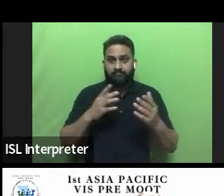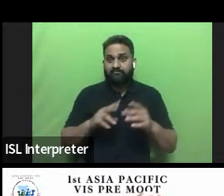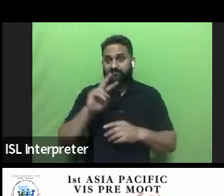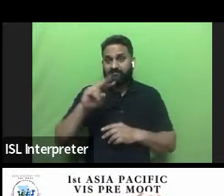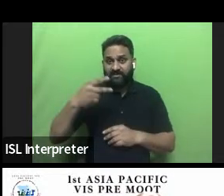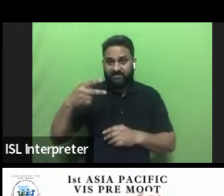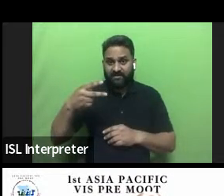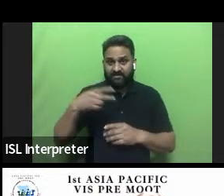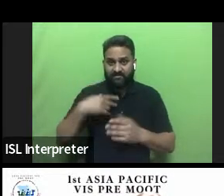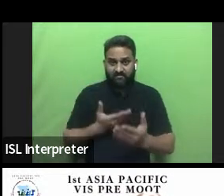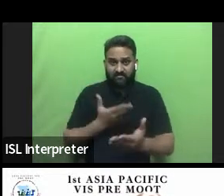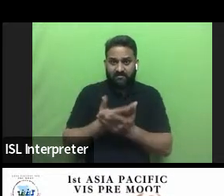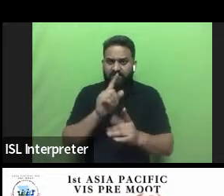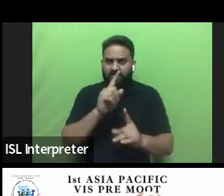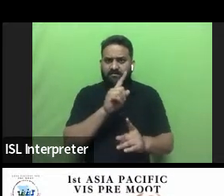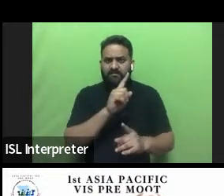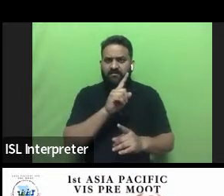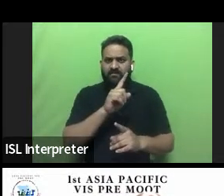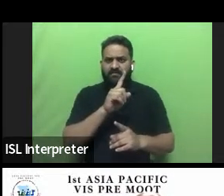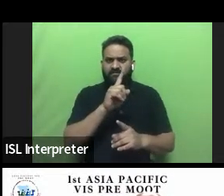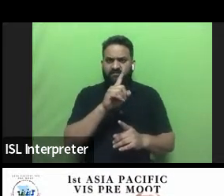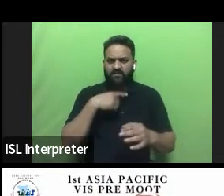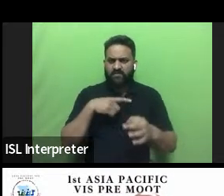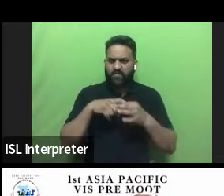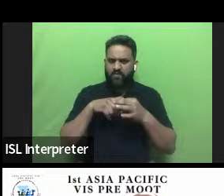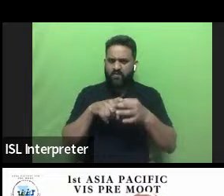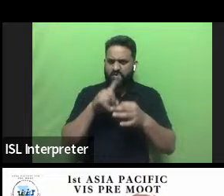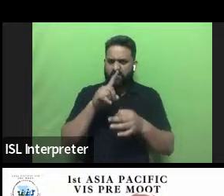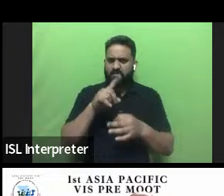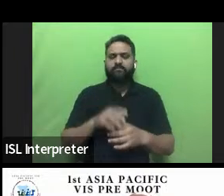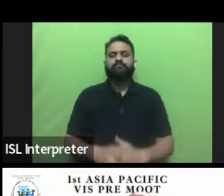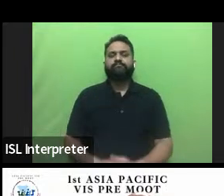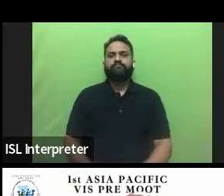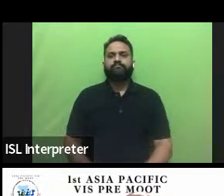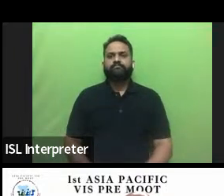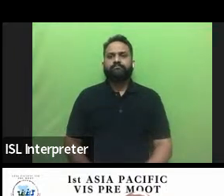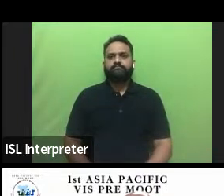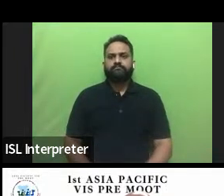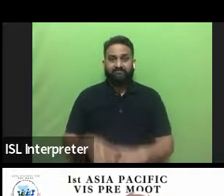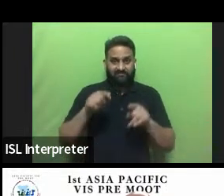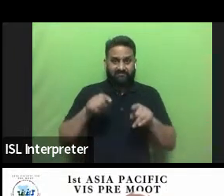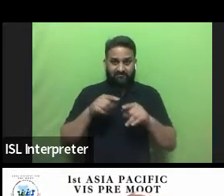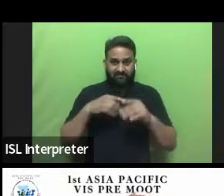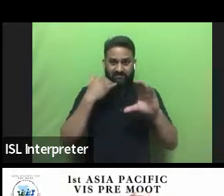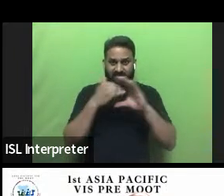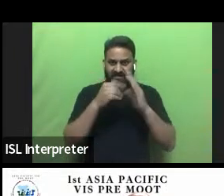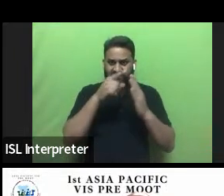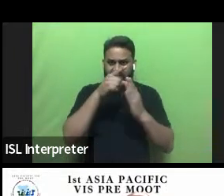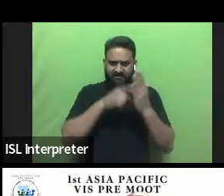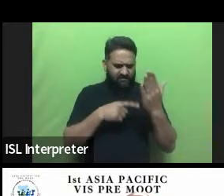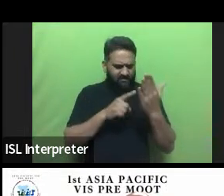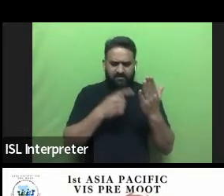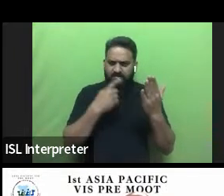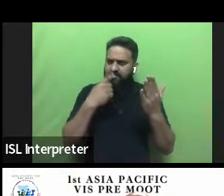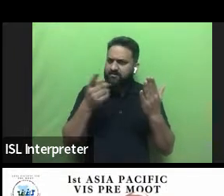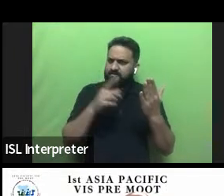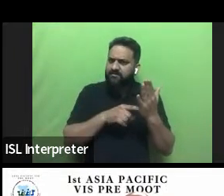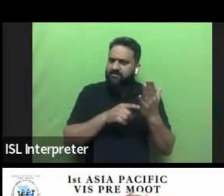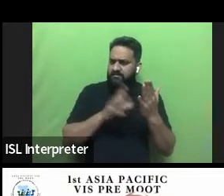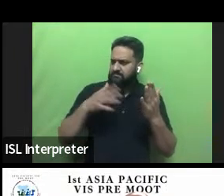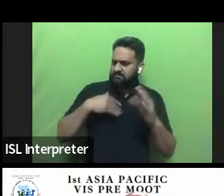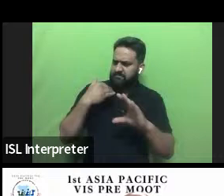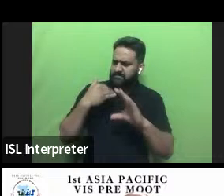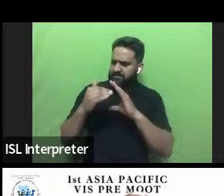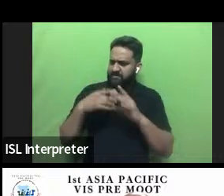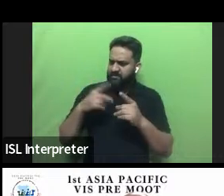submission. Uncle, I had one question. In this email, it clearly says that I have sent you 2